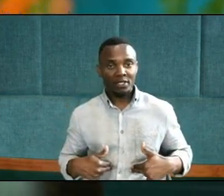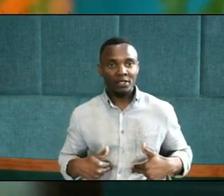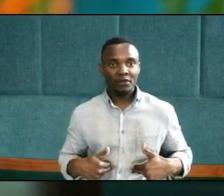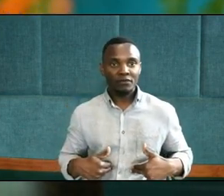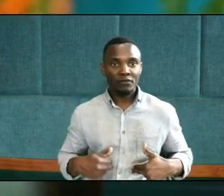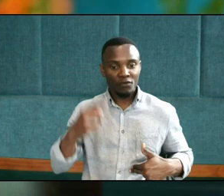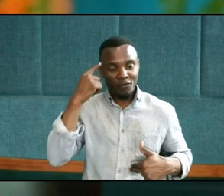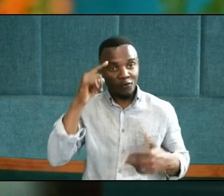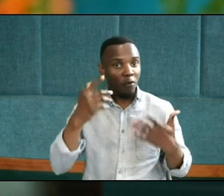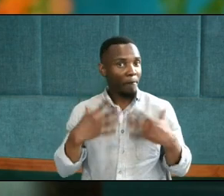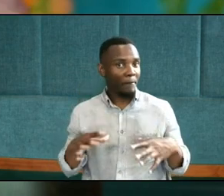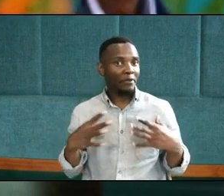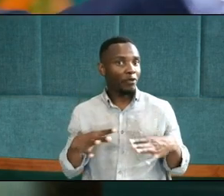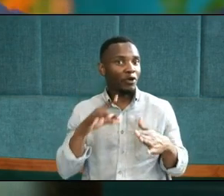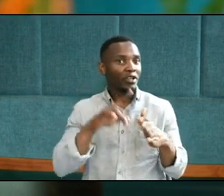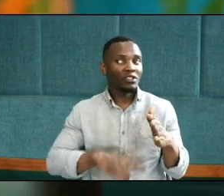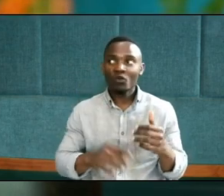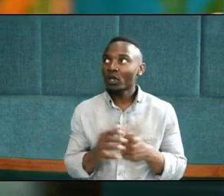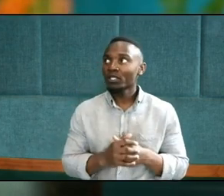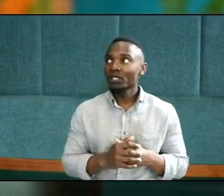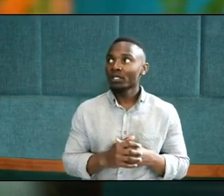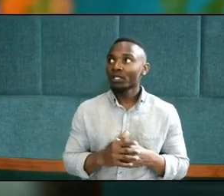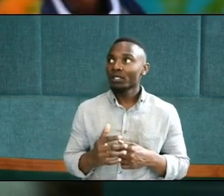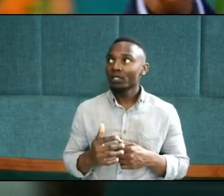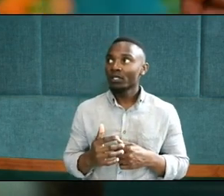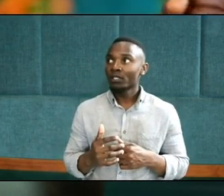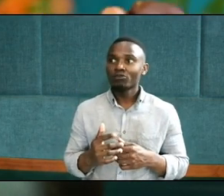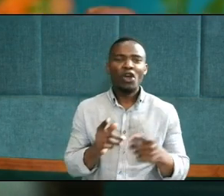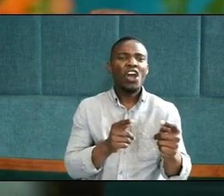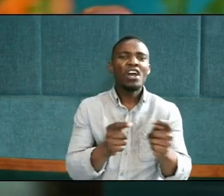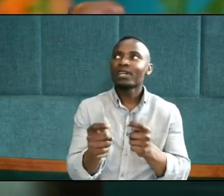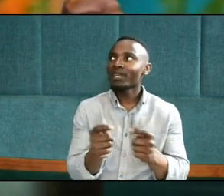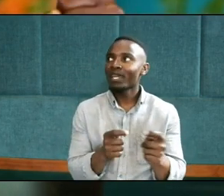for the human beings is reigning, being in charge,